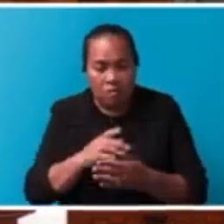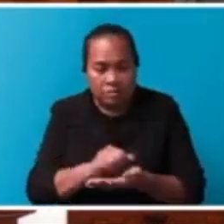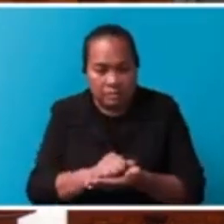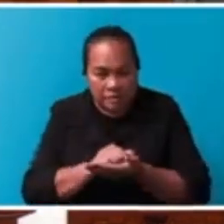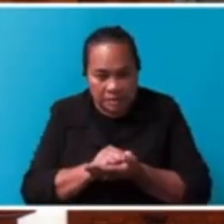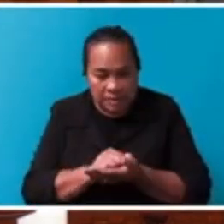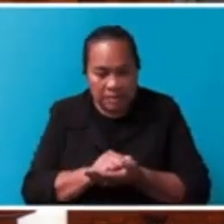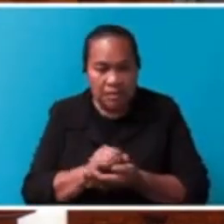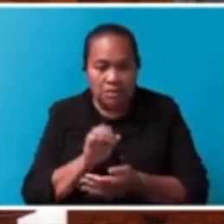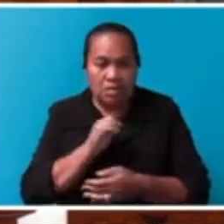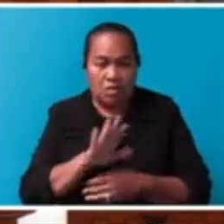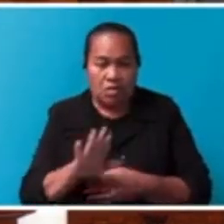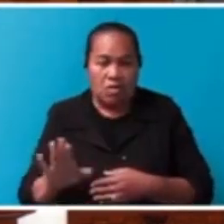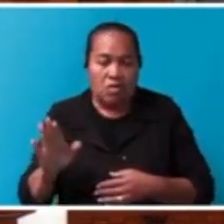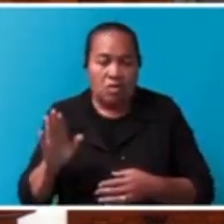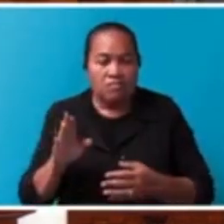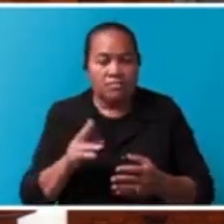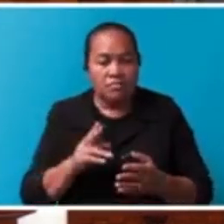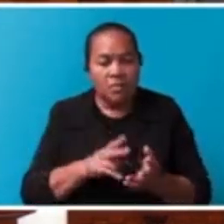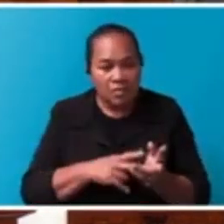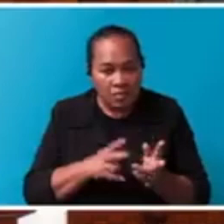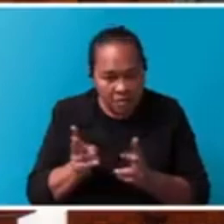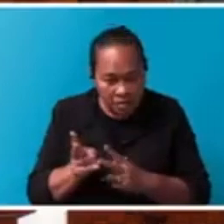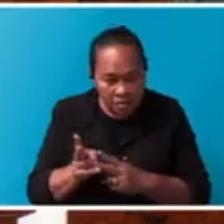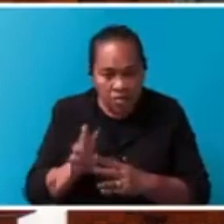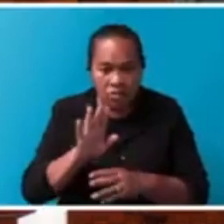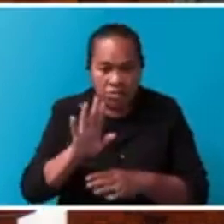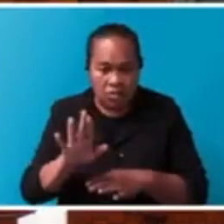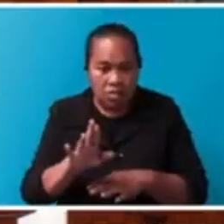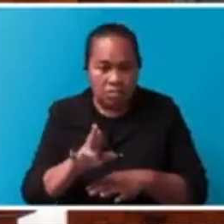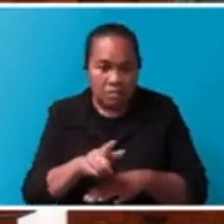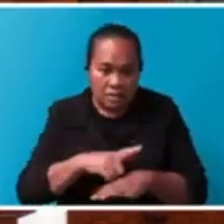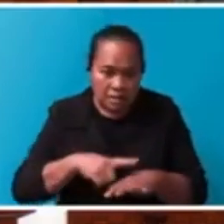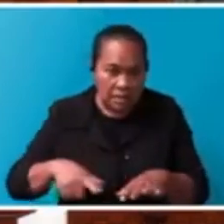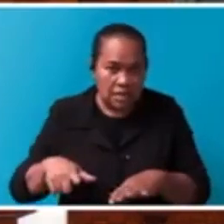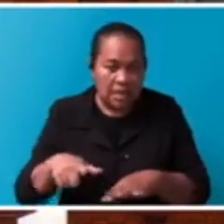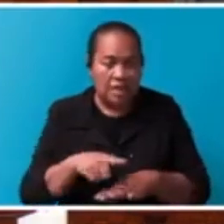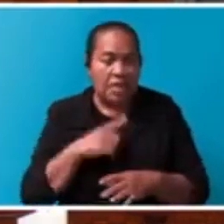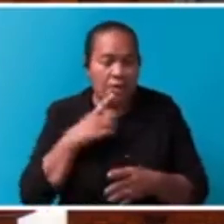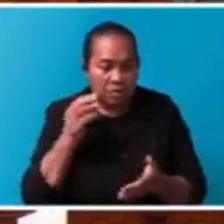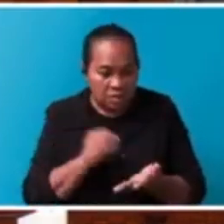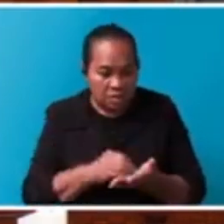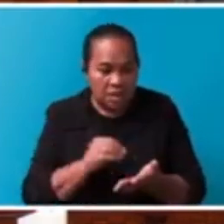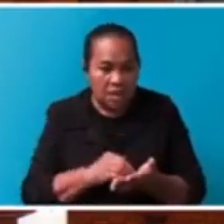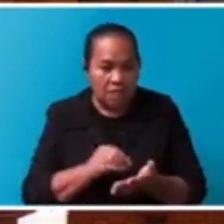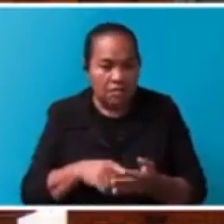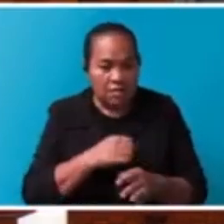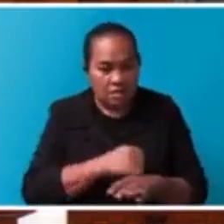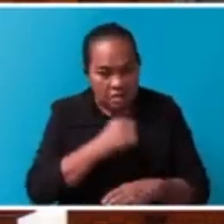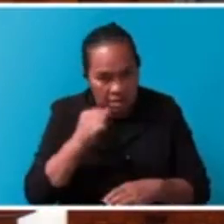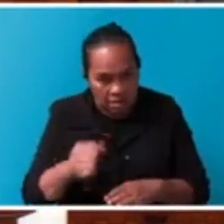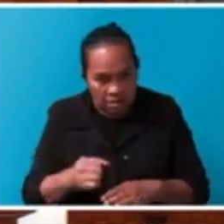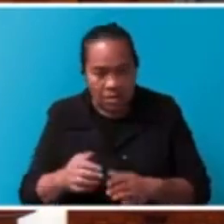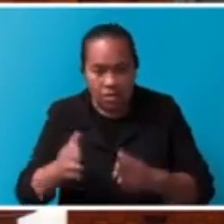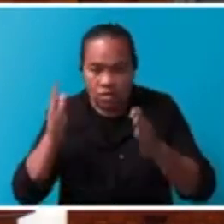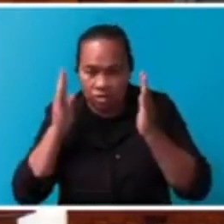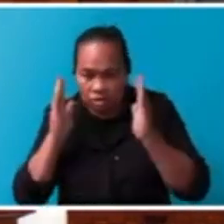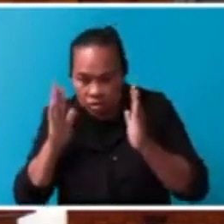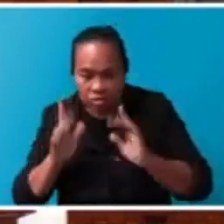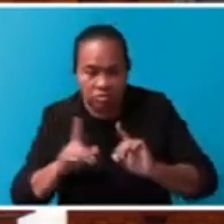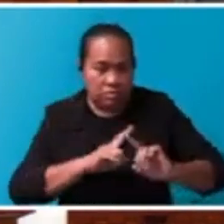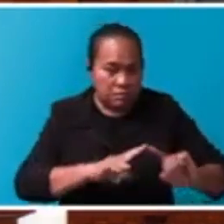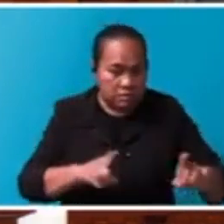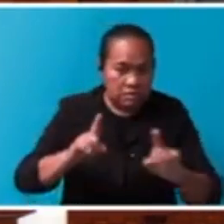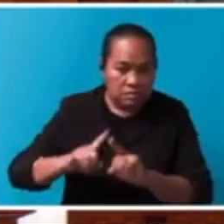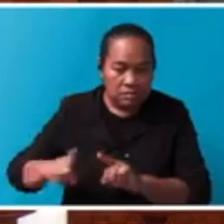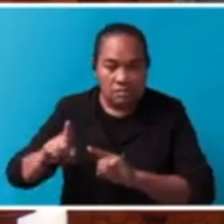benua ken ngaravi na lotu kena matin tu ena non da tiko ba turanga